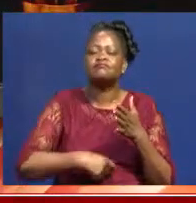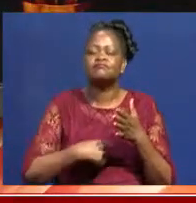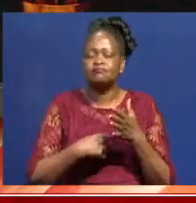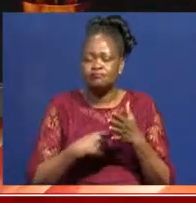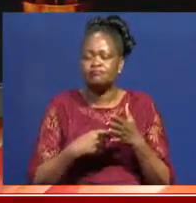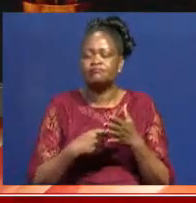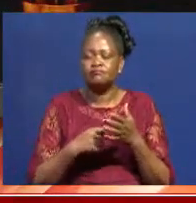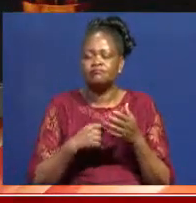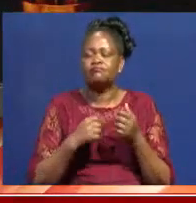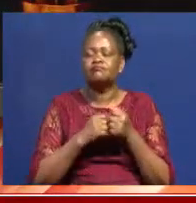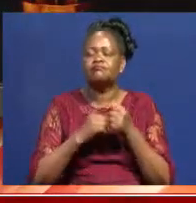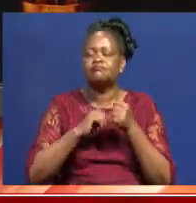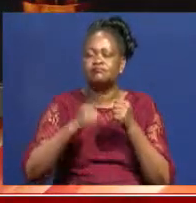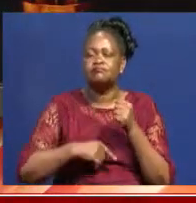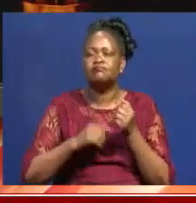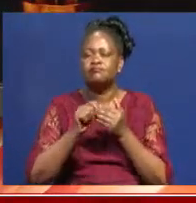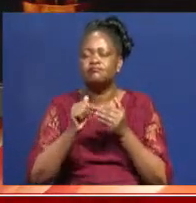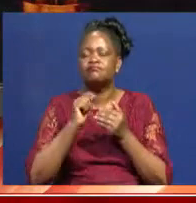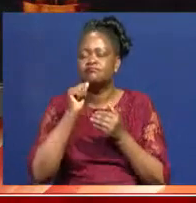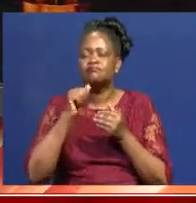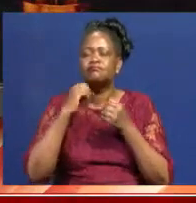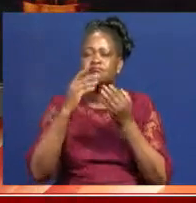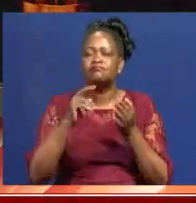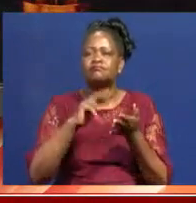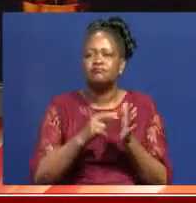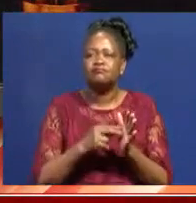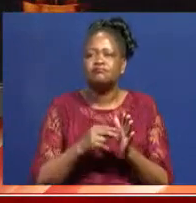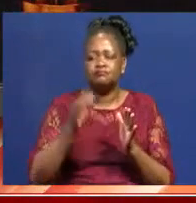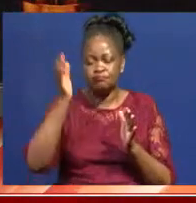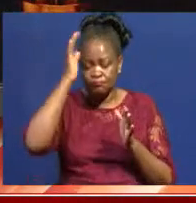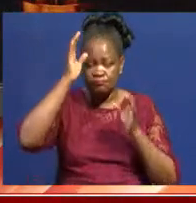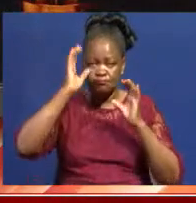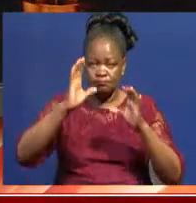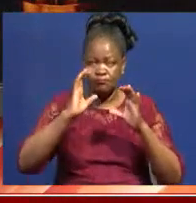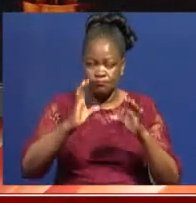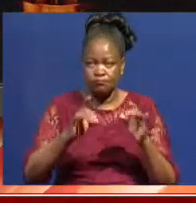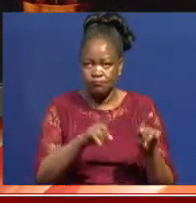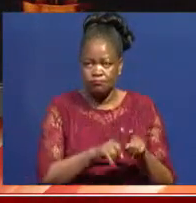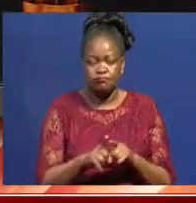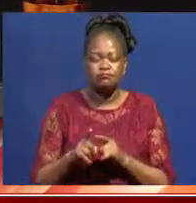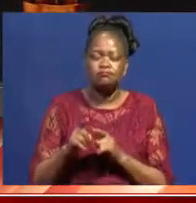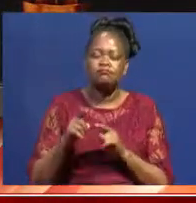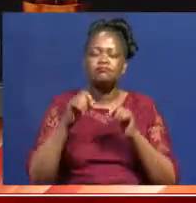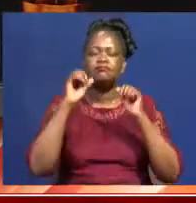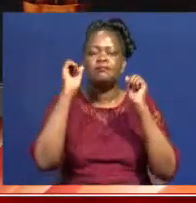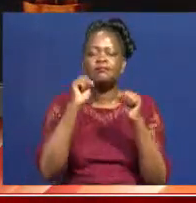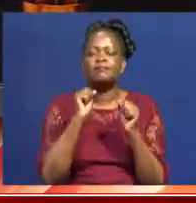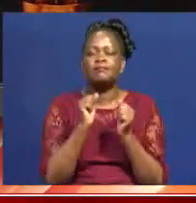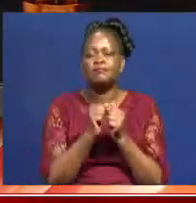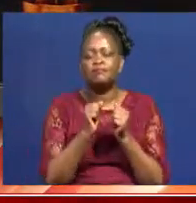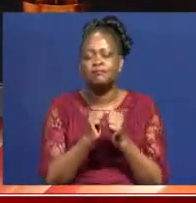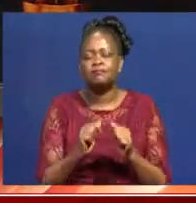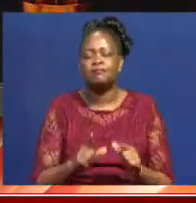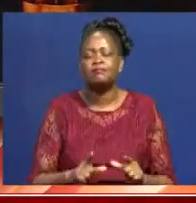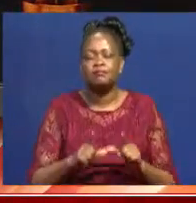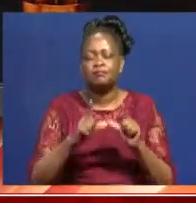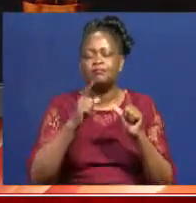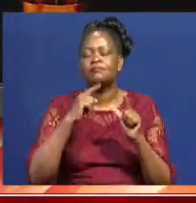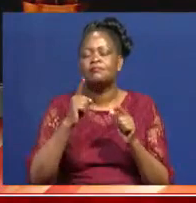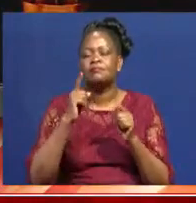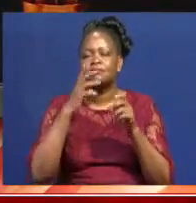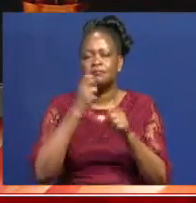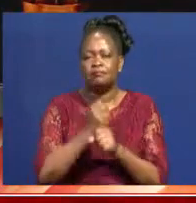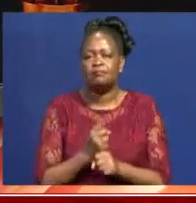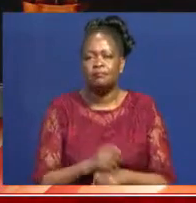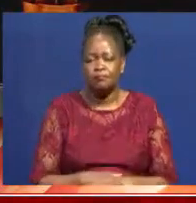$16,100 for not submitting the contract of its head coach, Robert Matano, as per an agreement with the licensing body. Despite